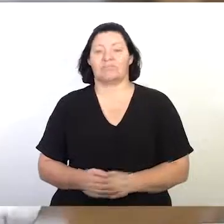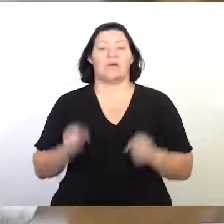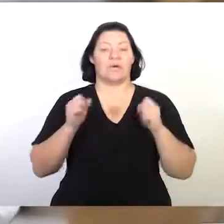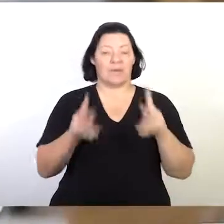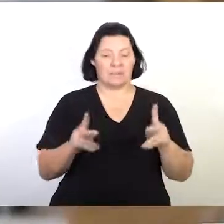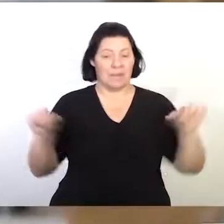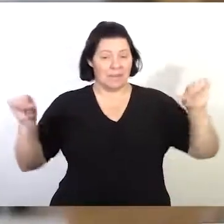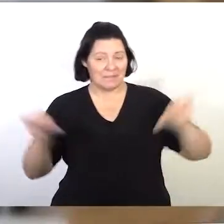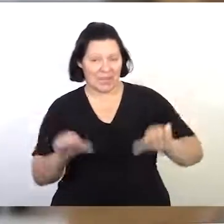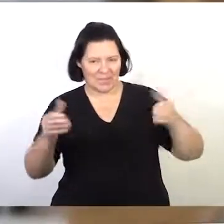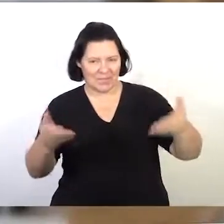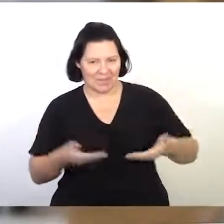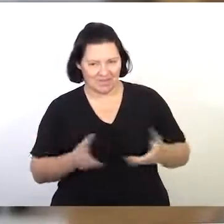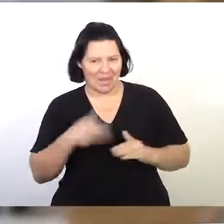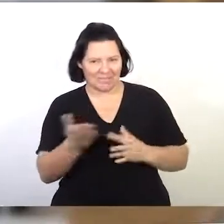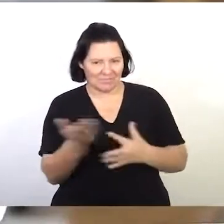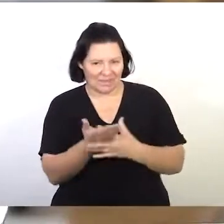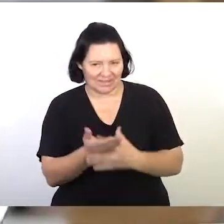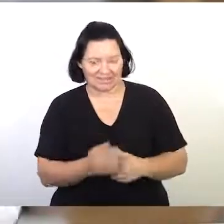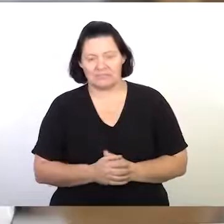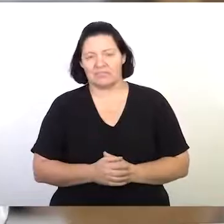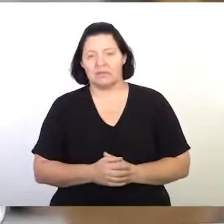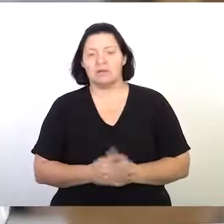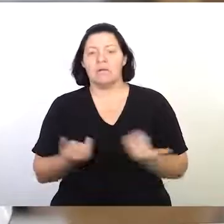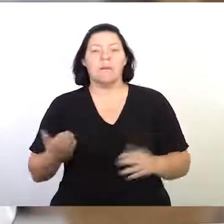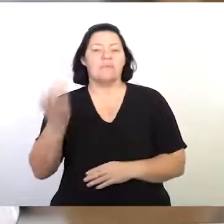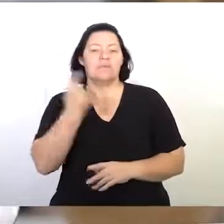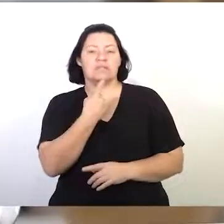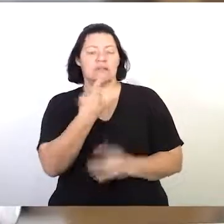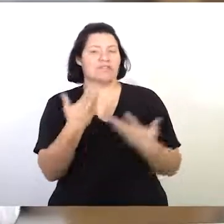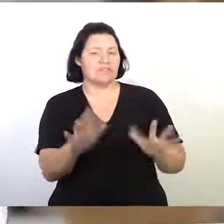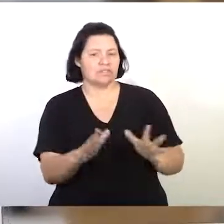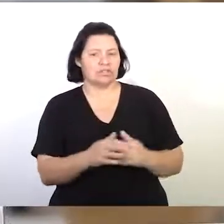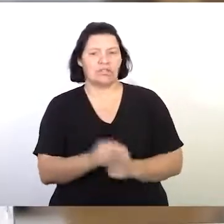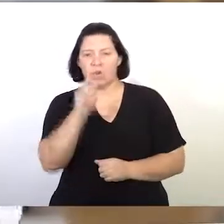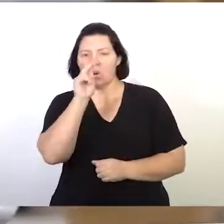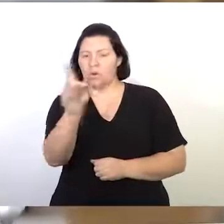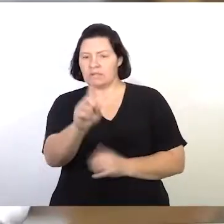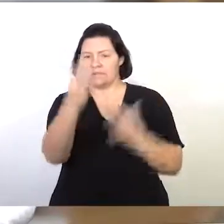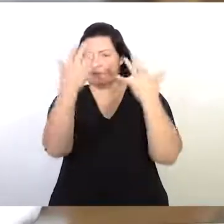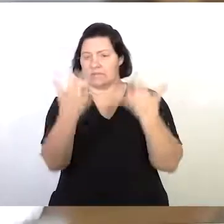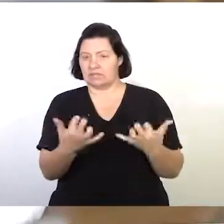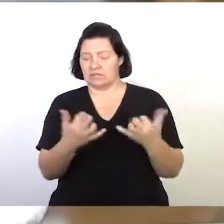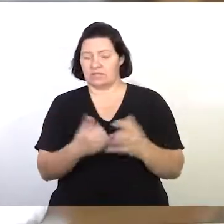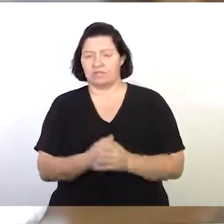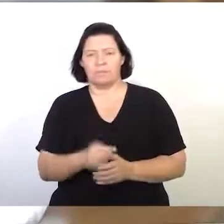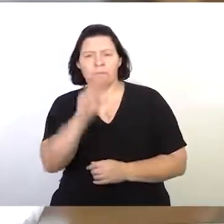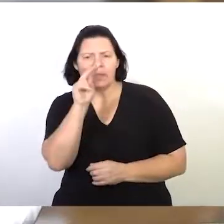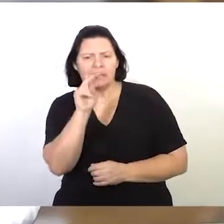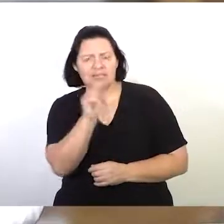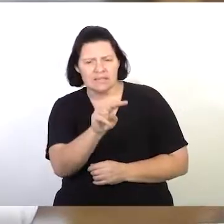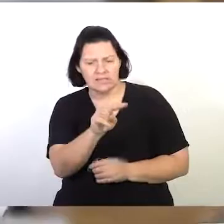Alright guys, welcome back after that short break. As indicated earlier on, we will now be looking at budget. Now let's see what